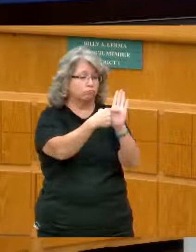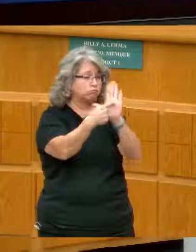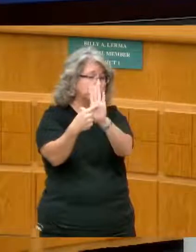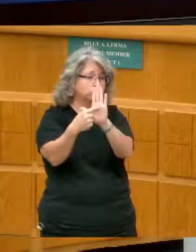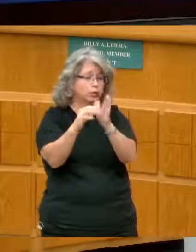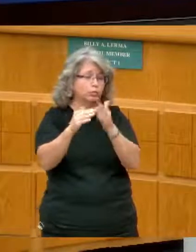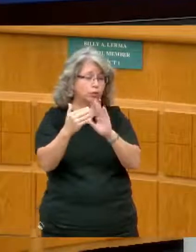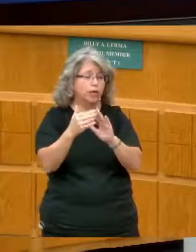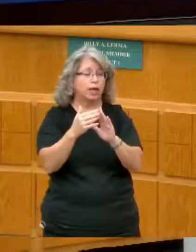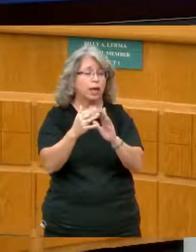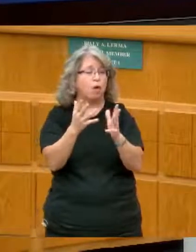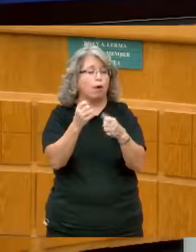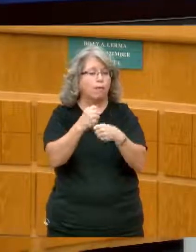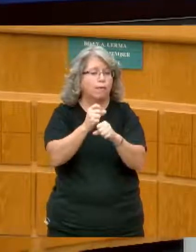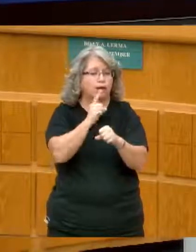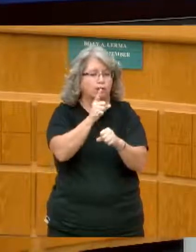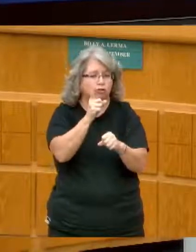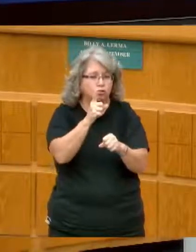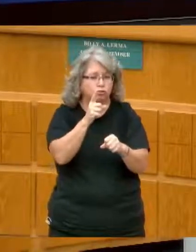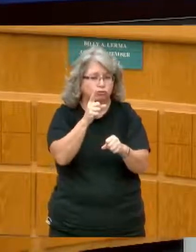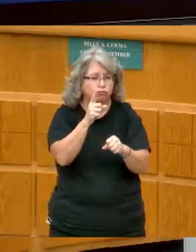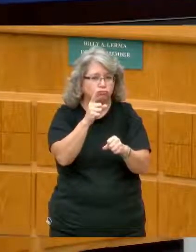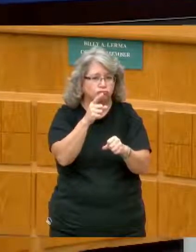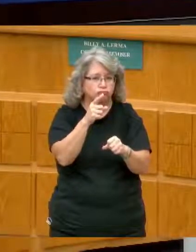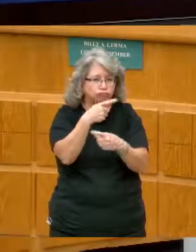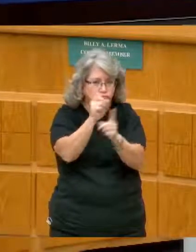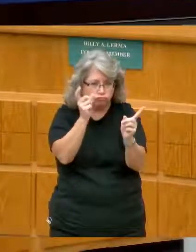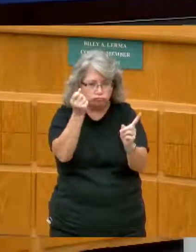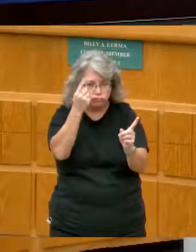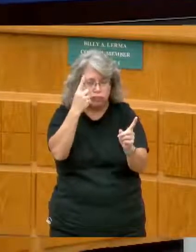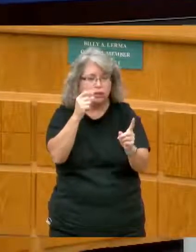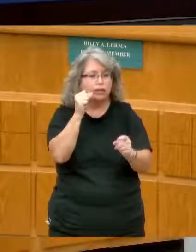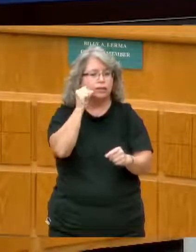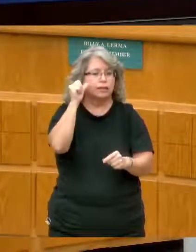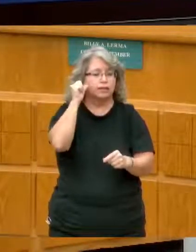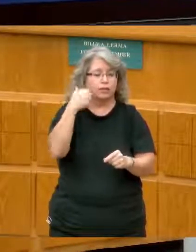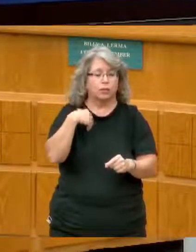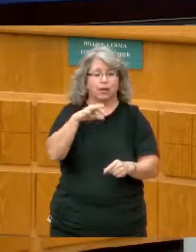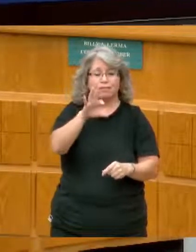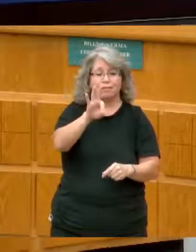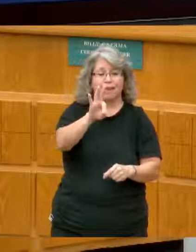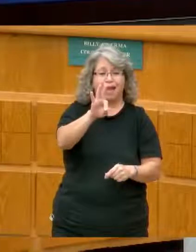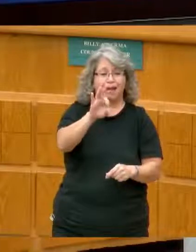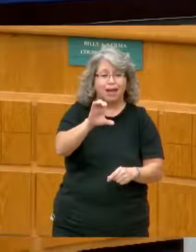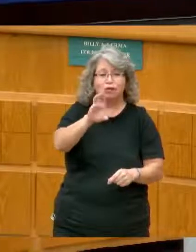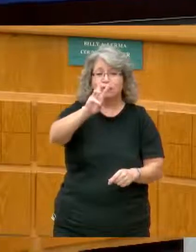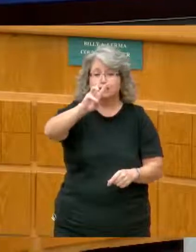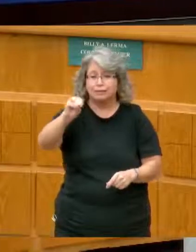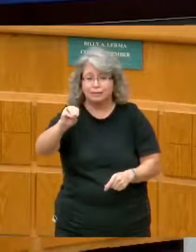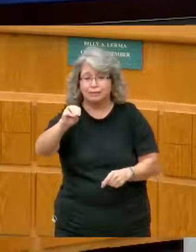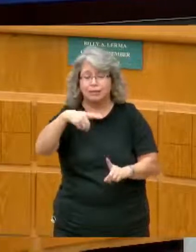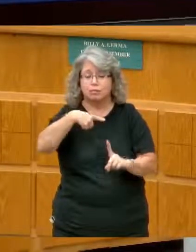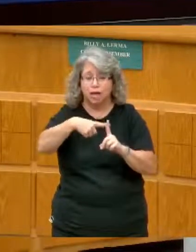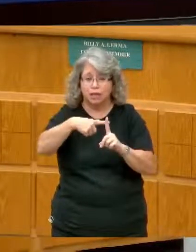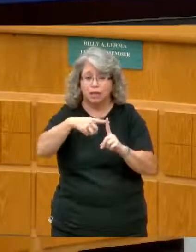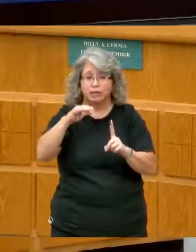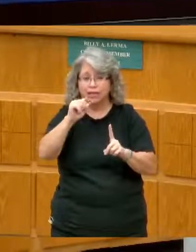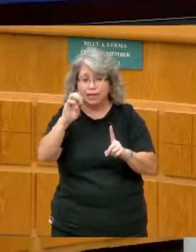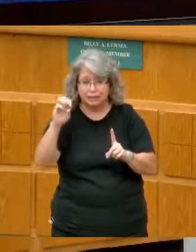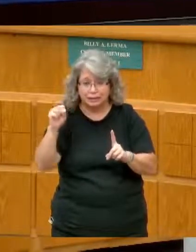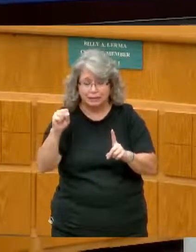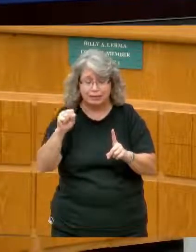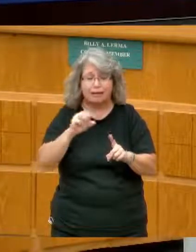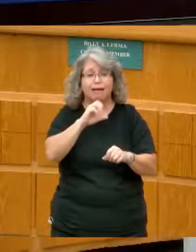today because I wanted to make sure that everybody knew. Yesterday we had 960 positive cases, and the